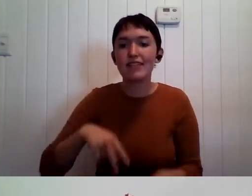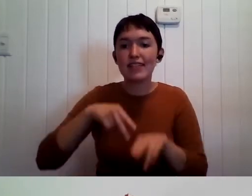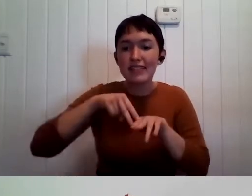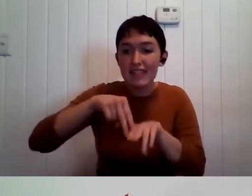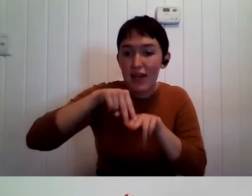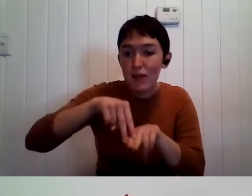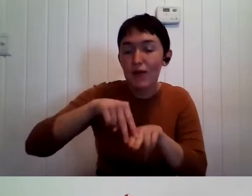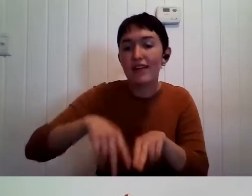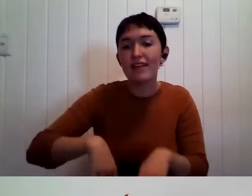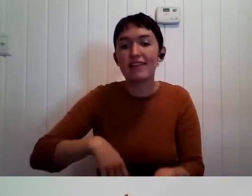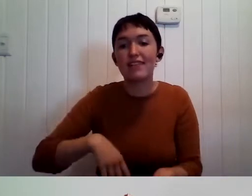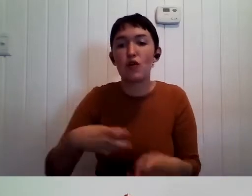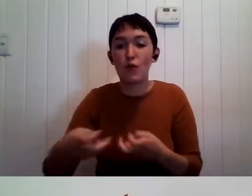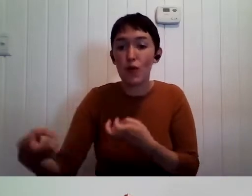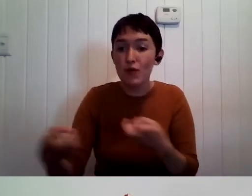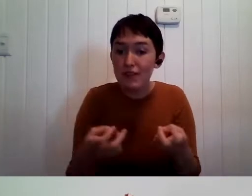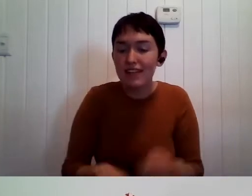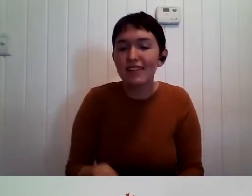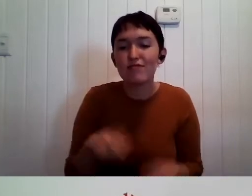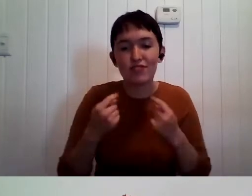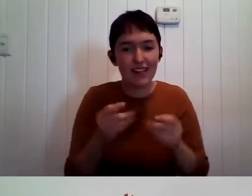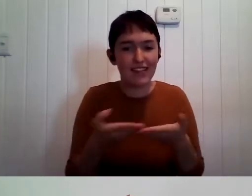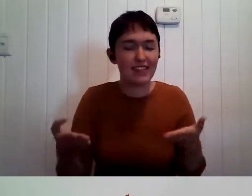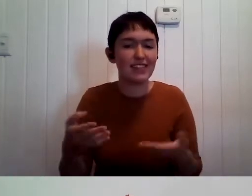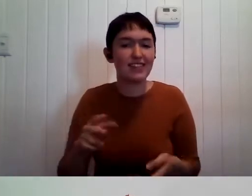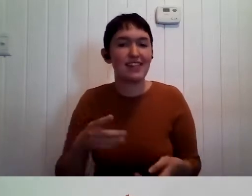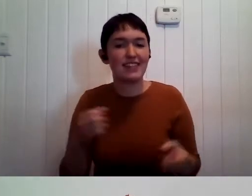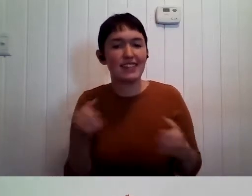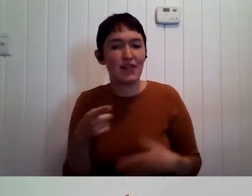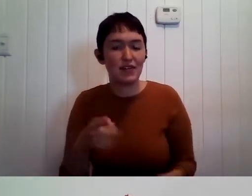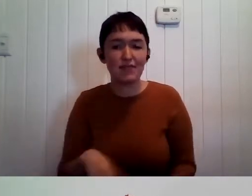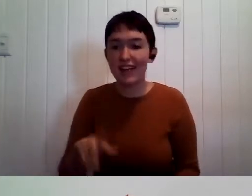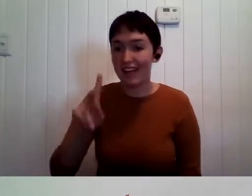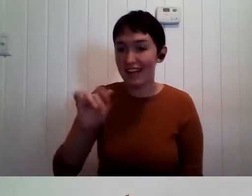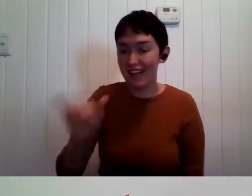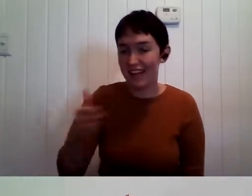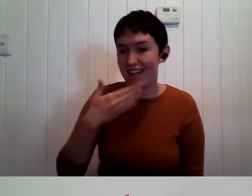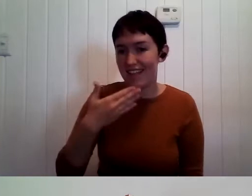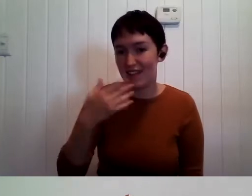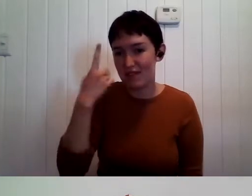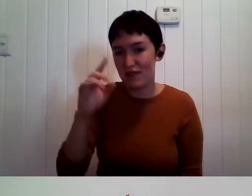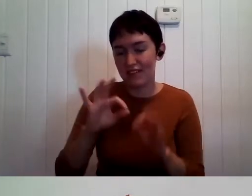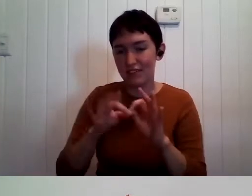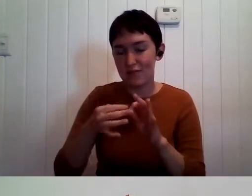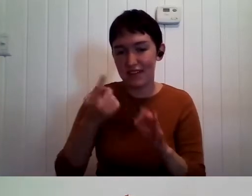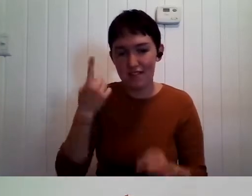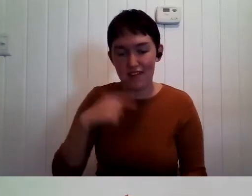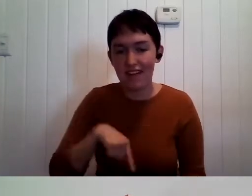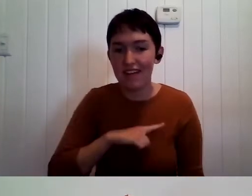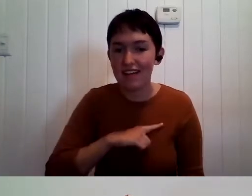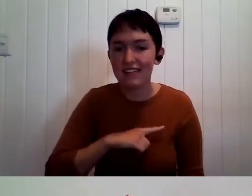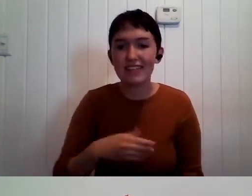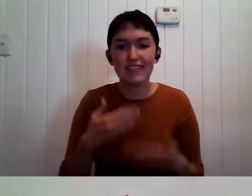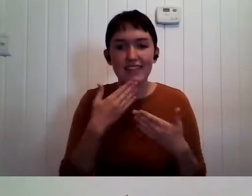you. Solid advice. All right. Thank you both. Kay, thank you for interpreting for us. Thank you for you both for all of your insight